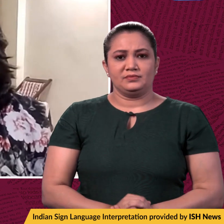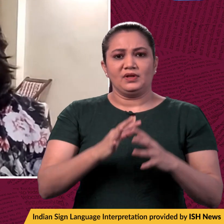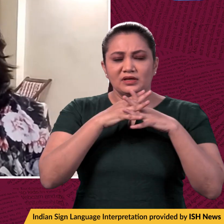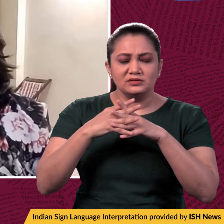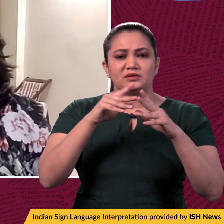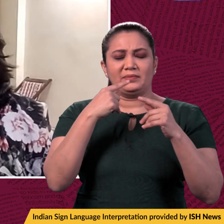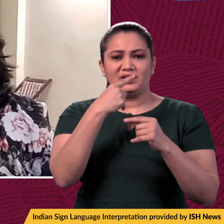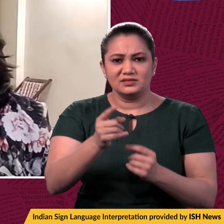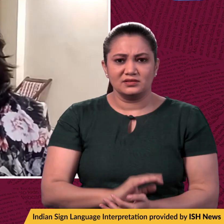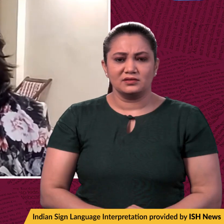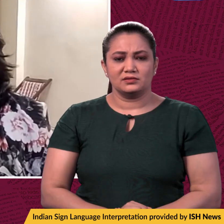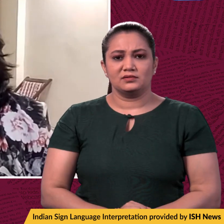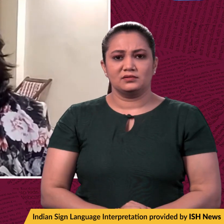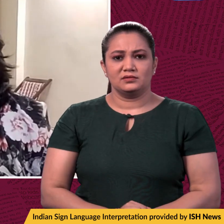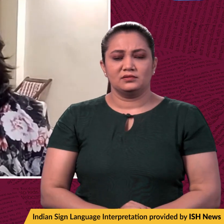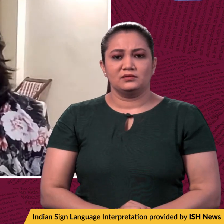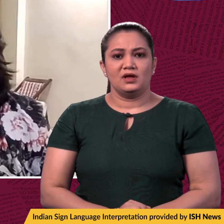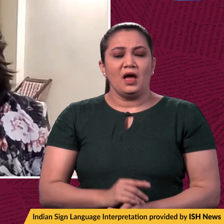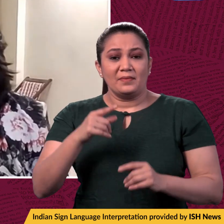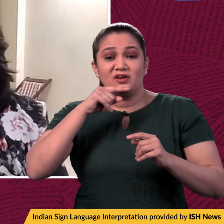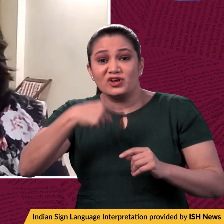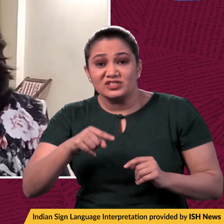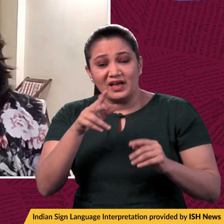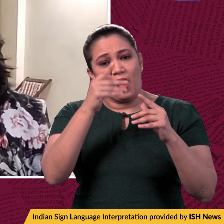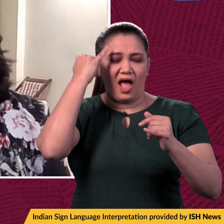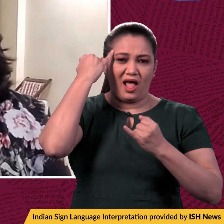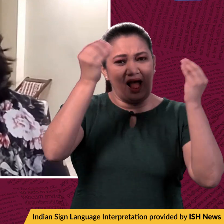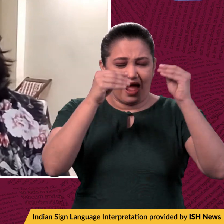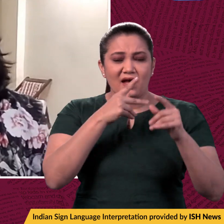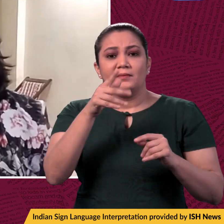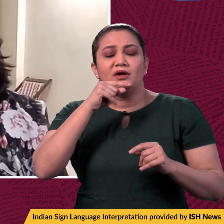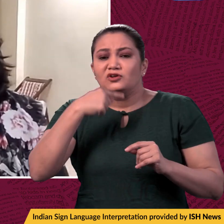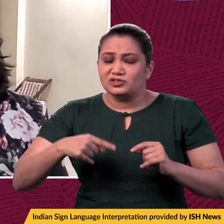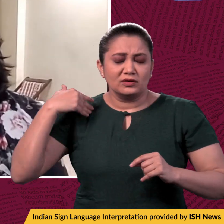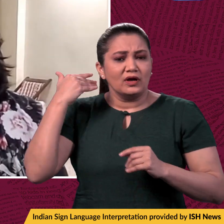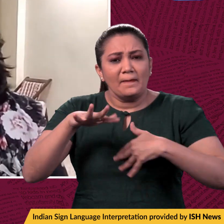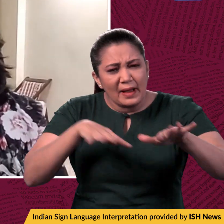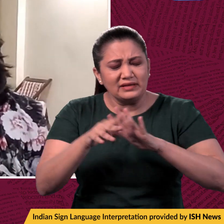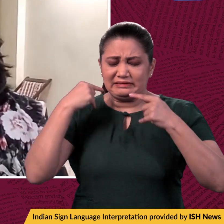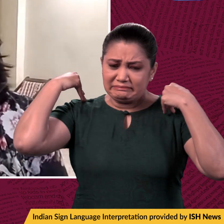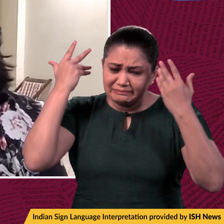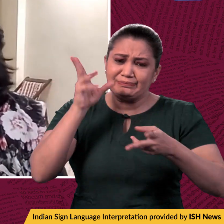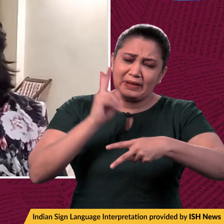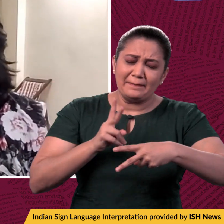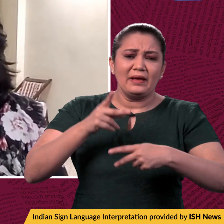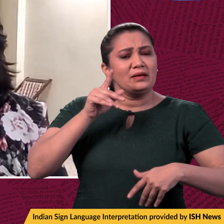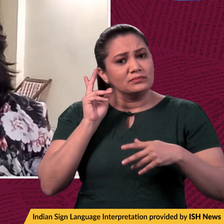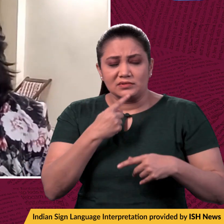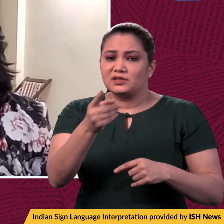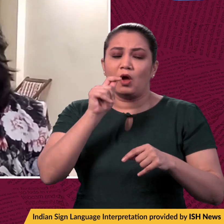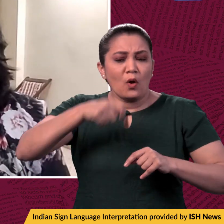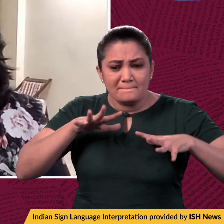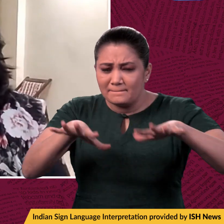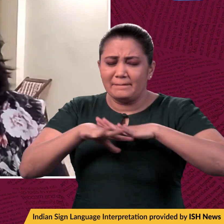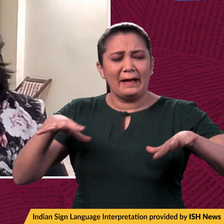Now, the US has declined to share the evidence underlying its claims. Russia, however, so far has maintained that it does not plan to